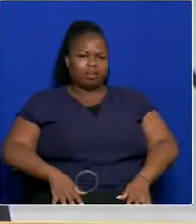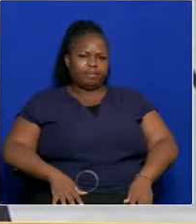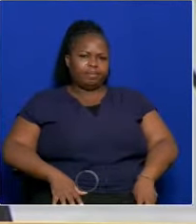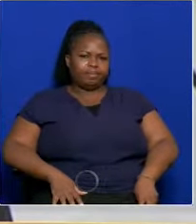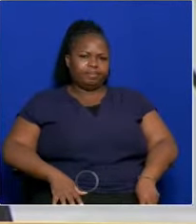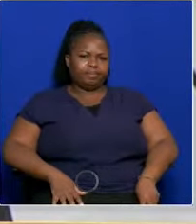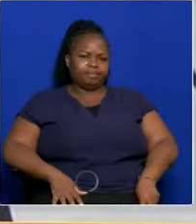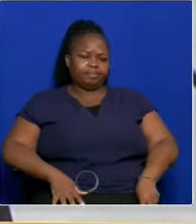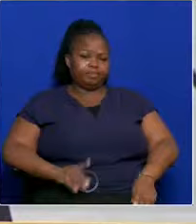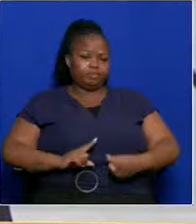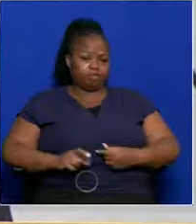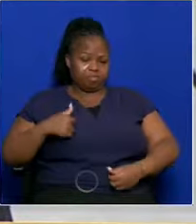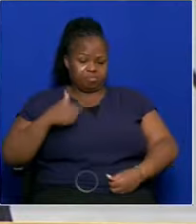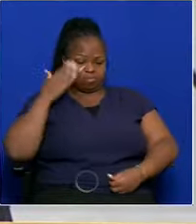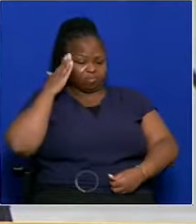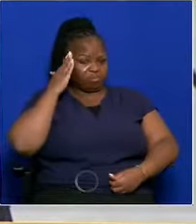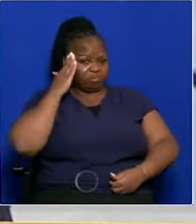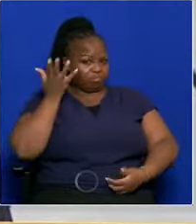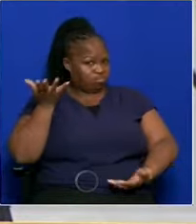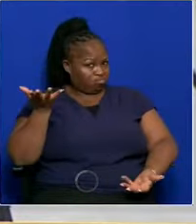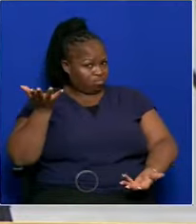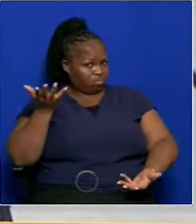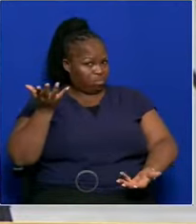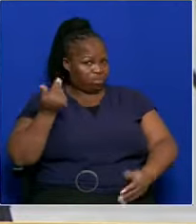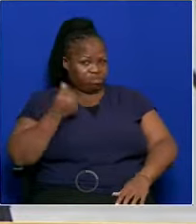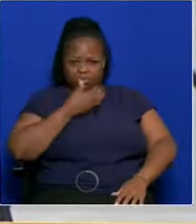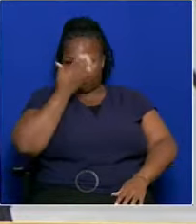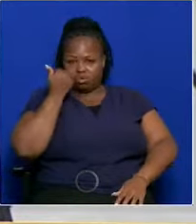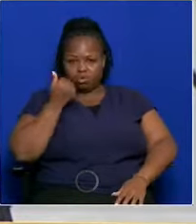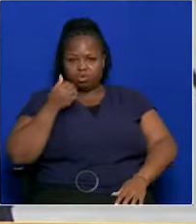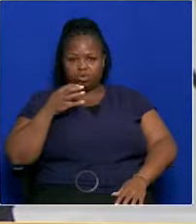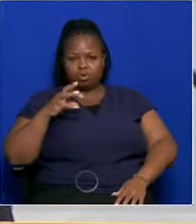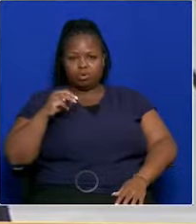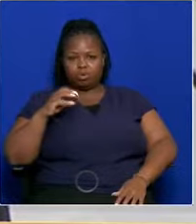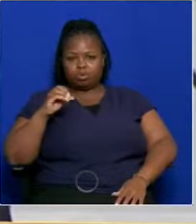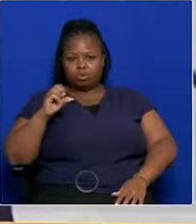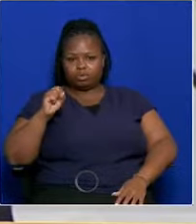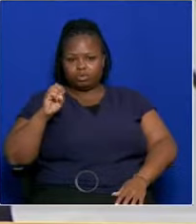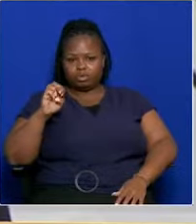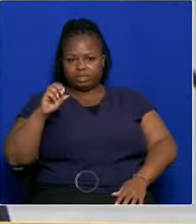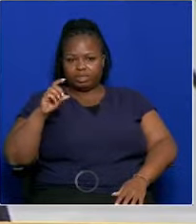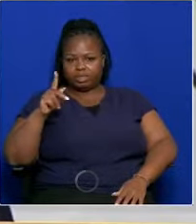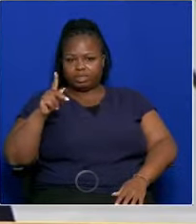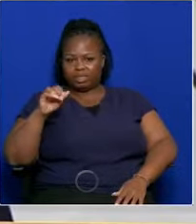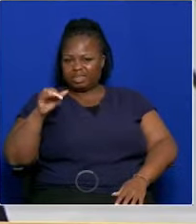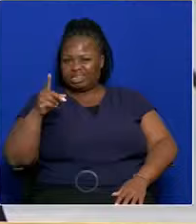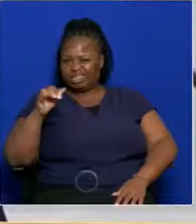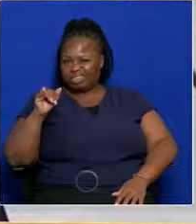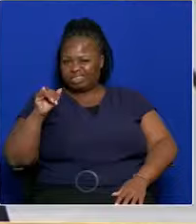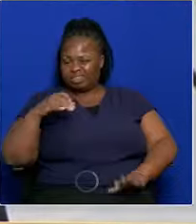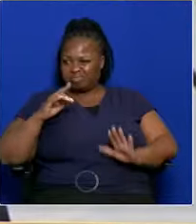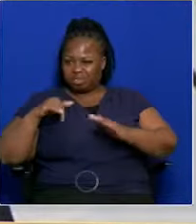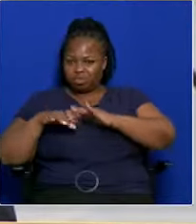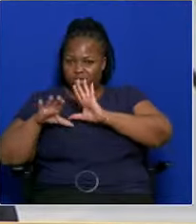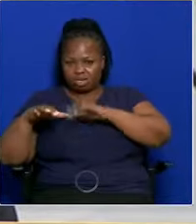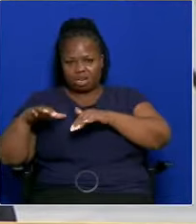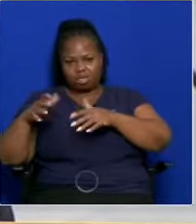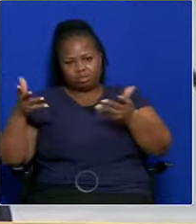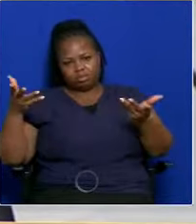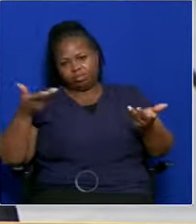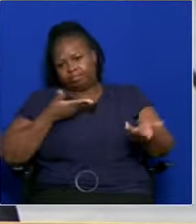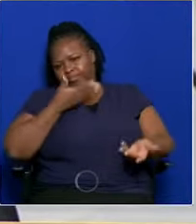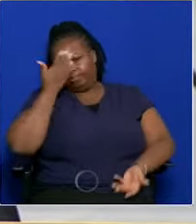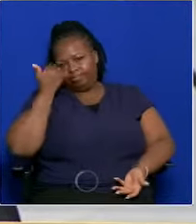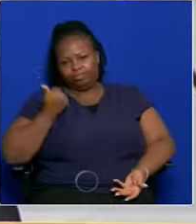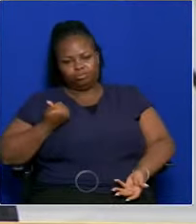know, I don't know General Musigiri falling under any class or whatsoever. We go along